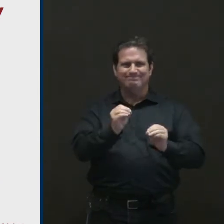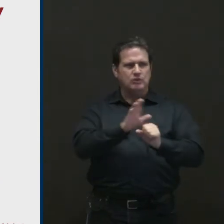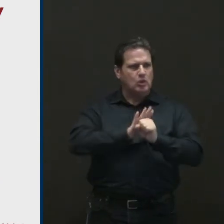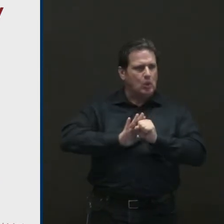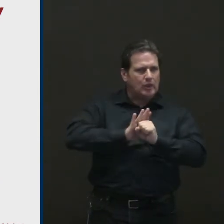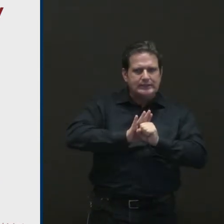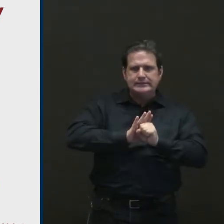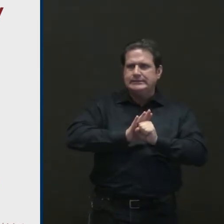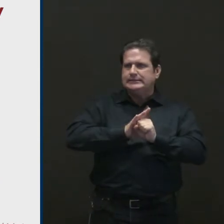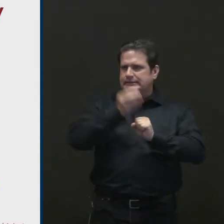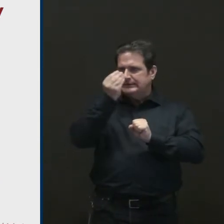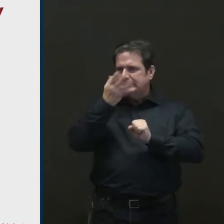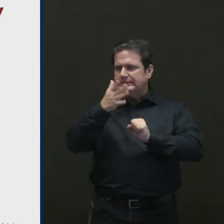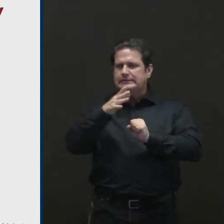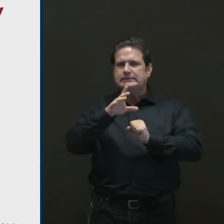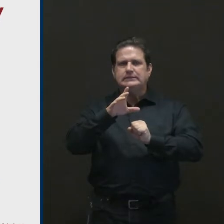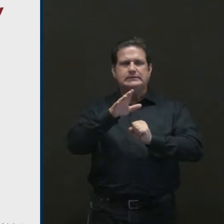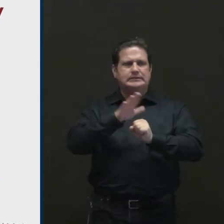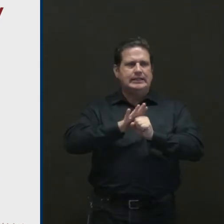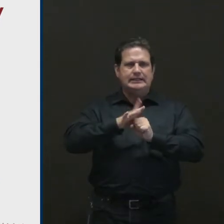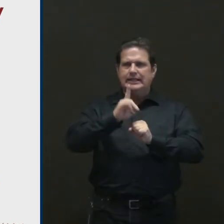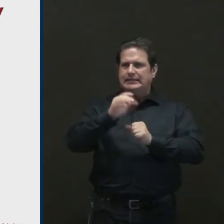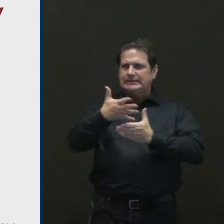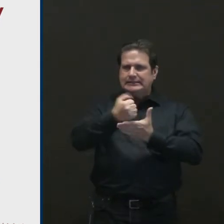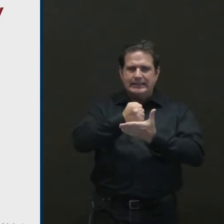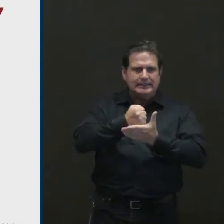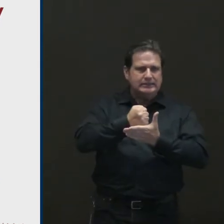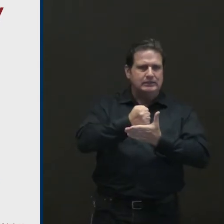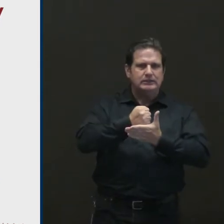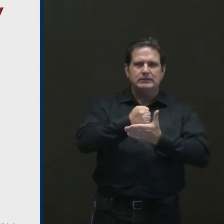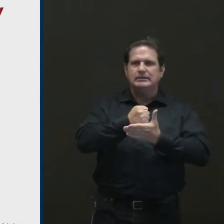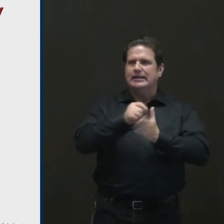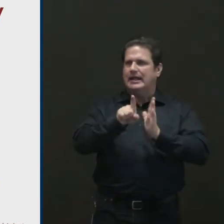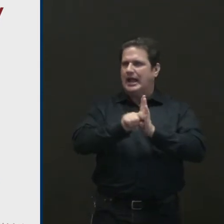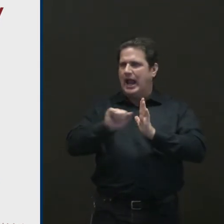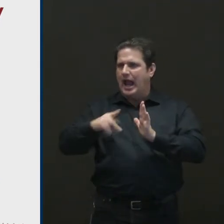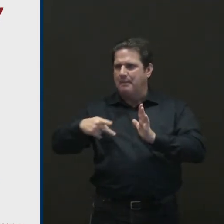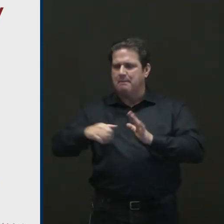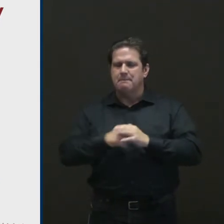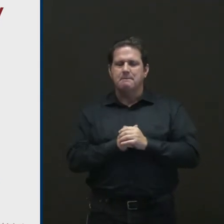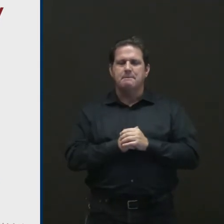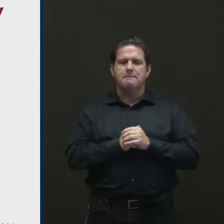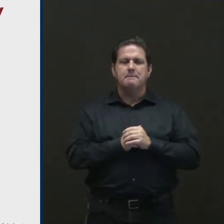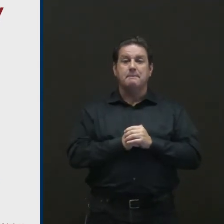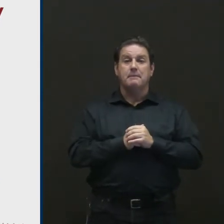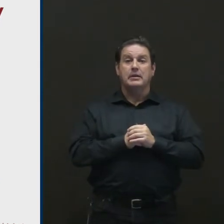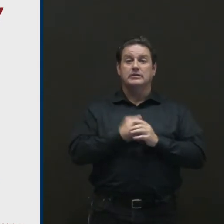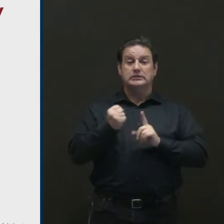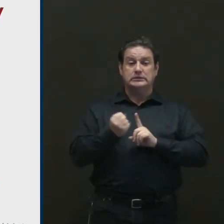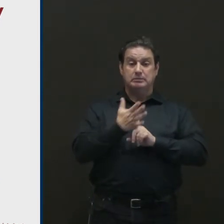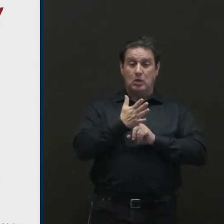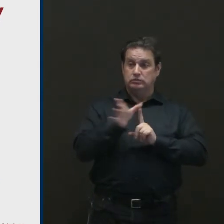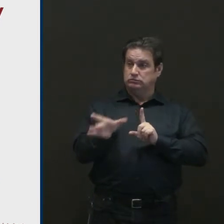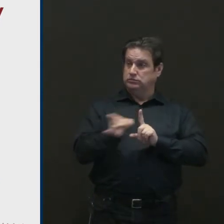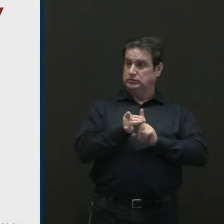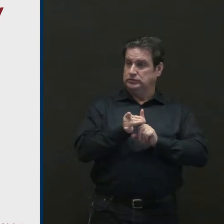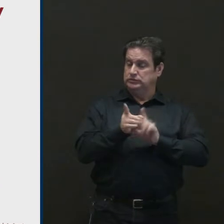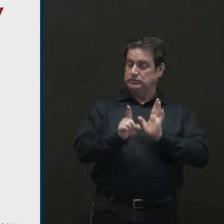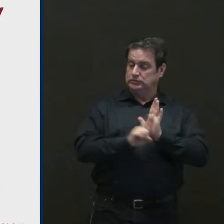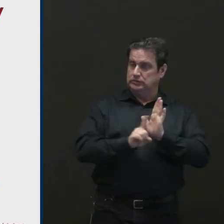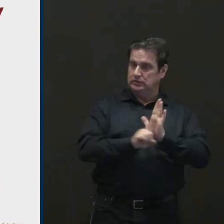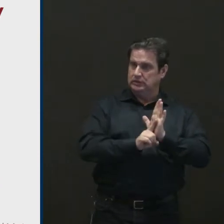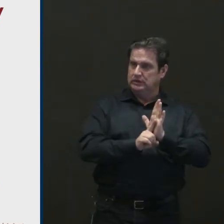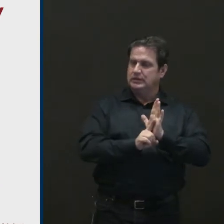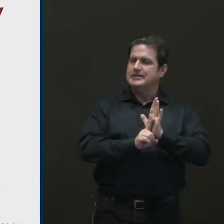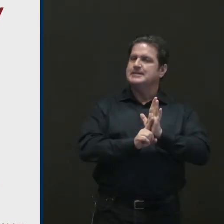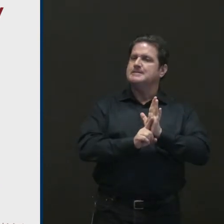location data is used or collected by the COVID Alert DE app. Again, the exposure notification system